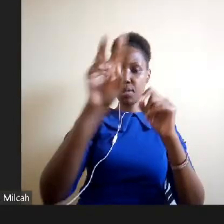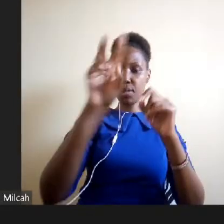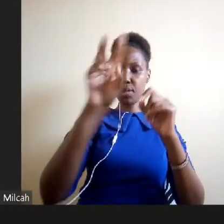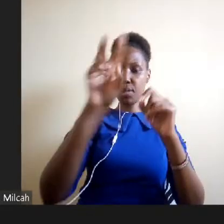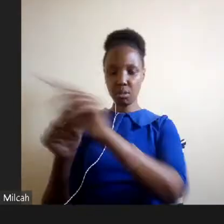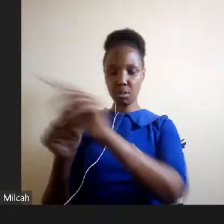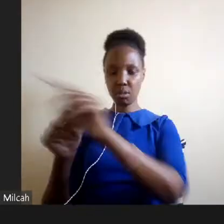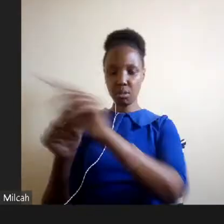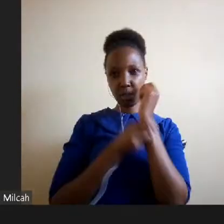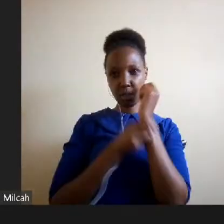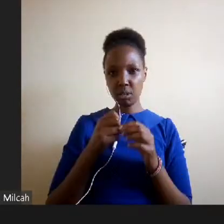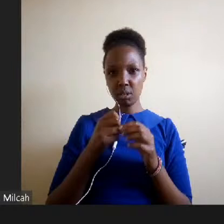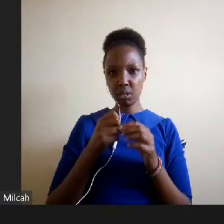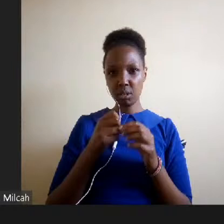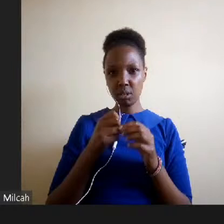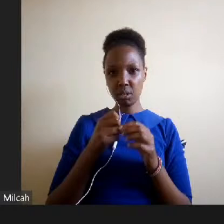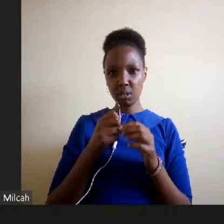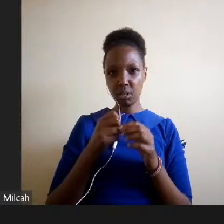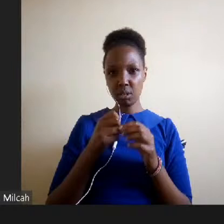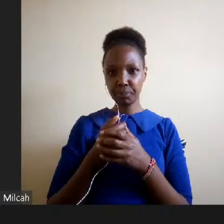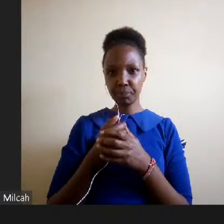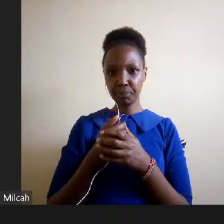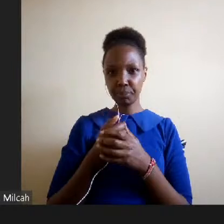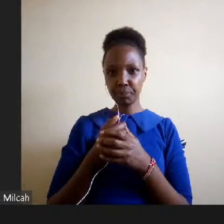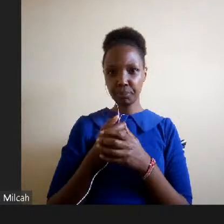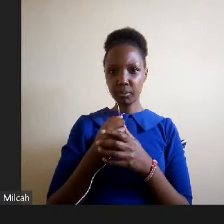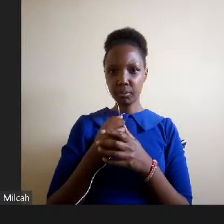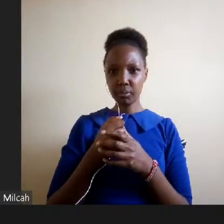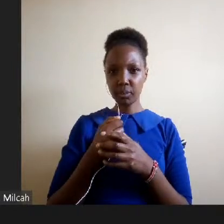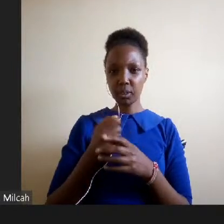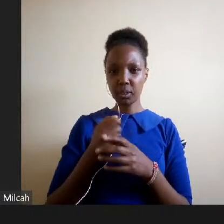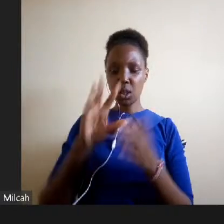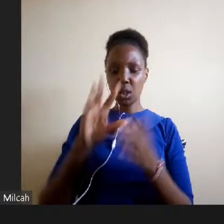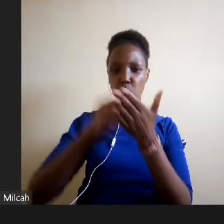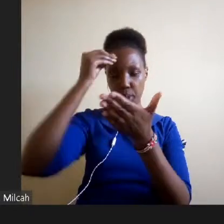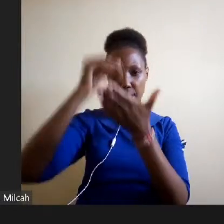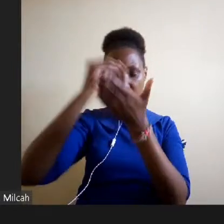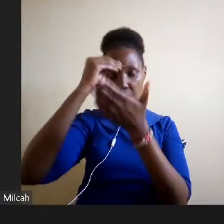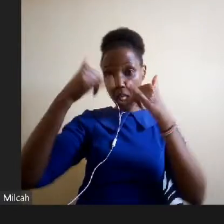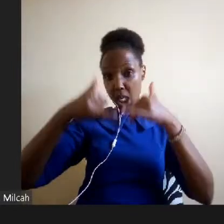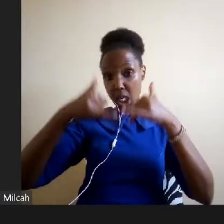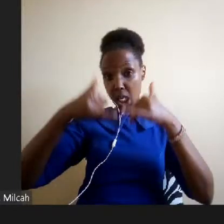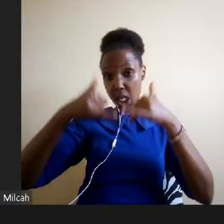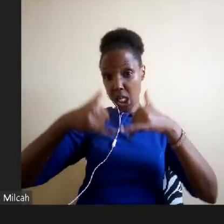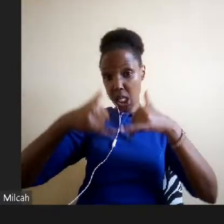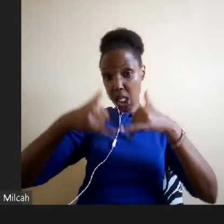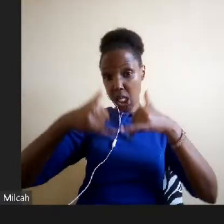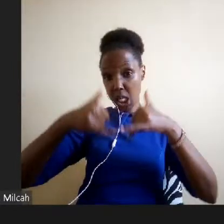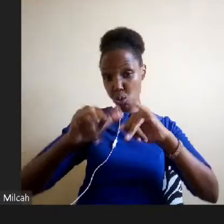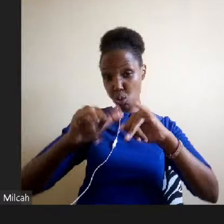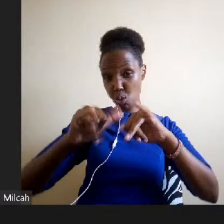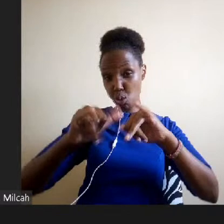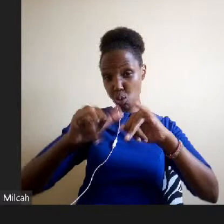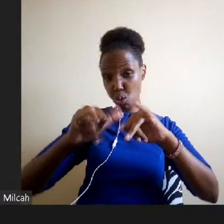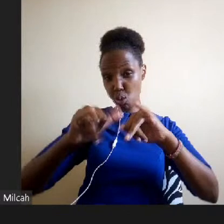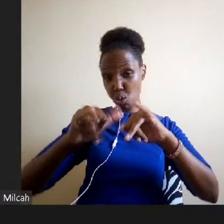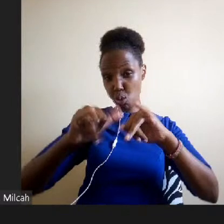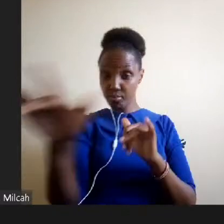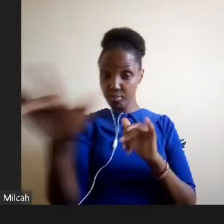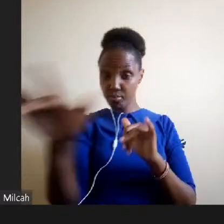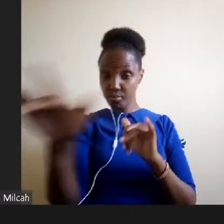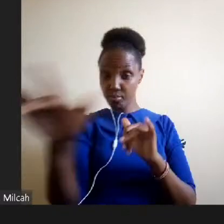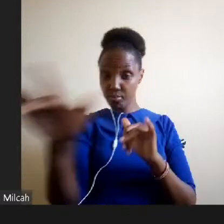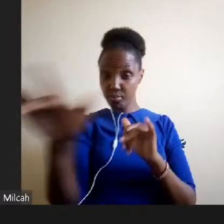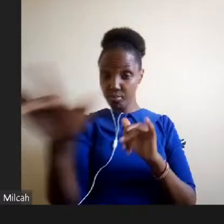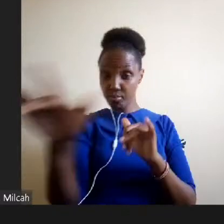stalking. So we are very familiar with harassing. So let us learn new things that we might not be very familiar with. Outing. Outing